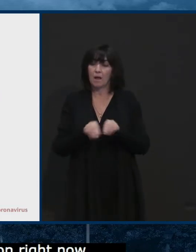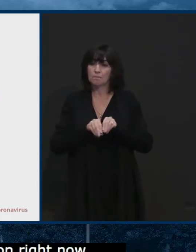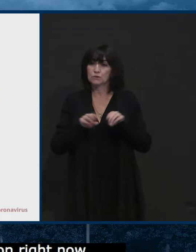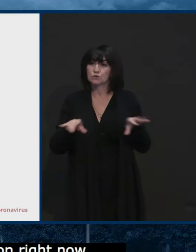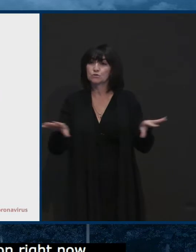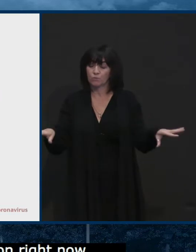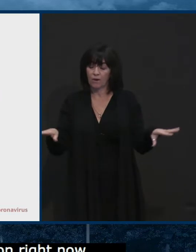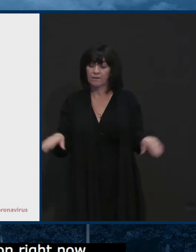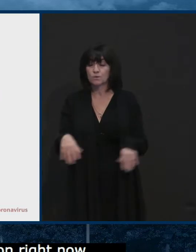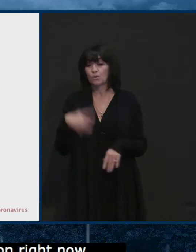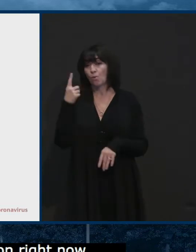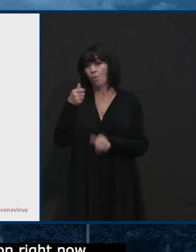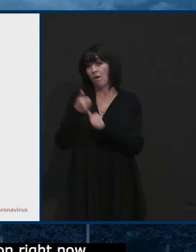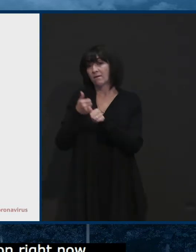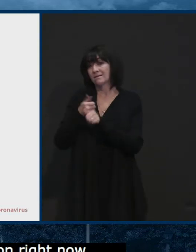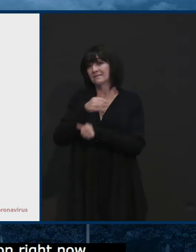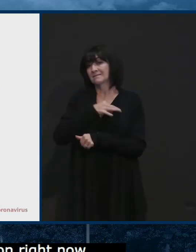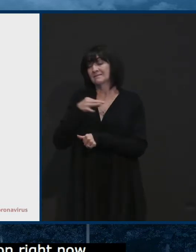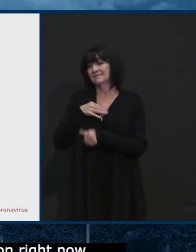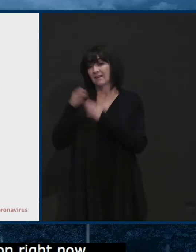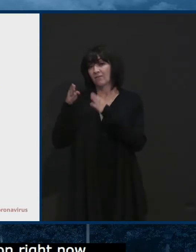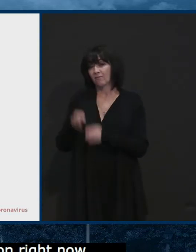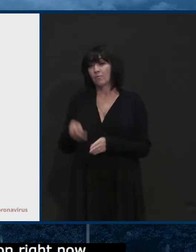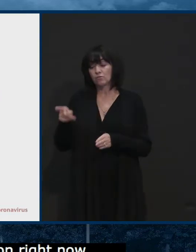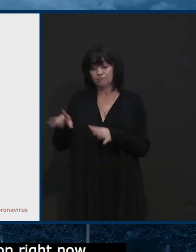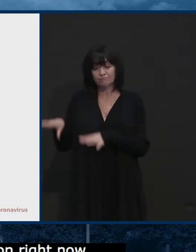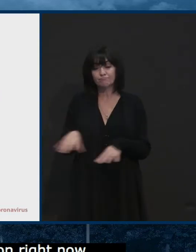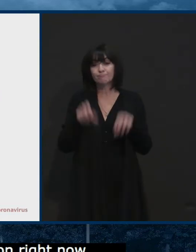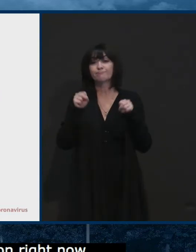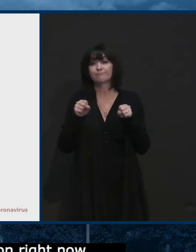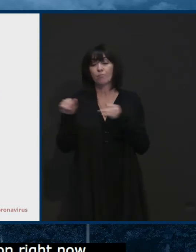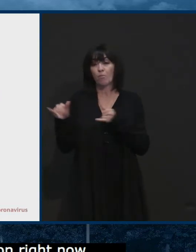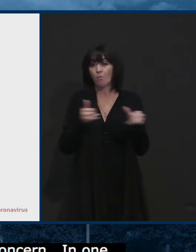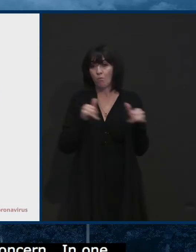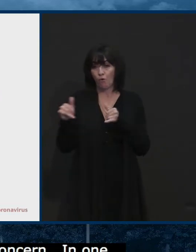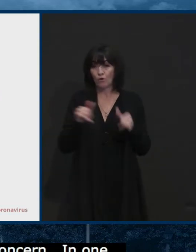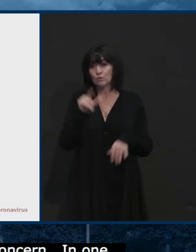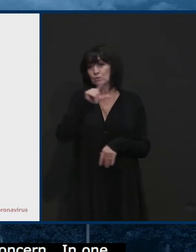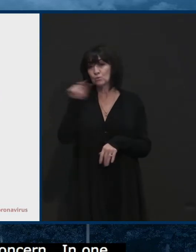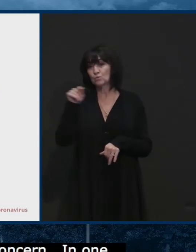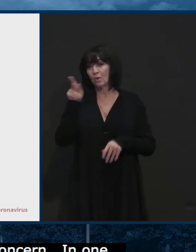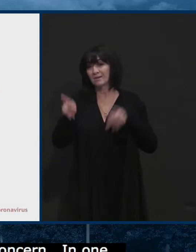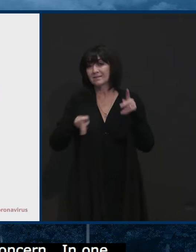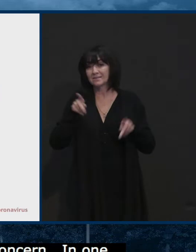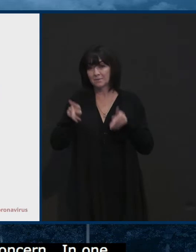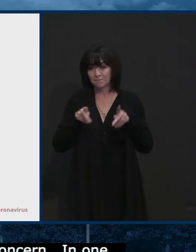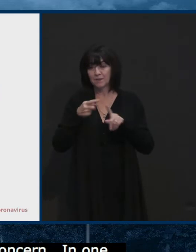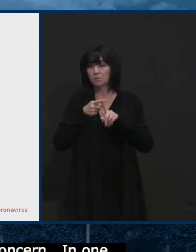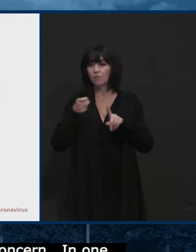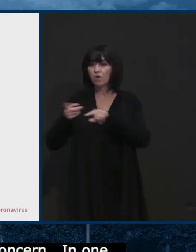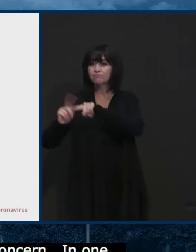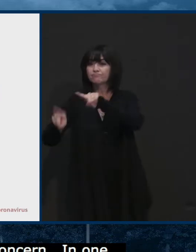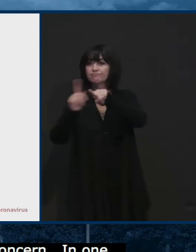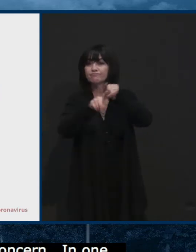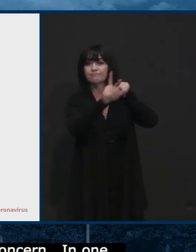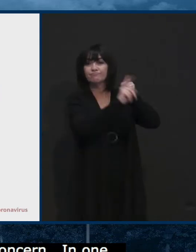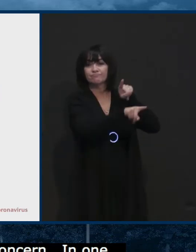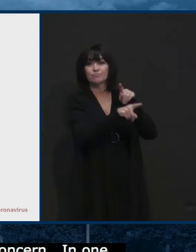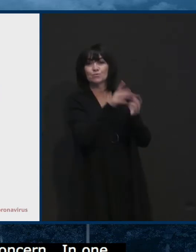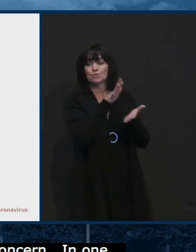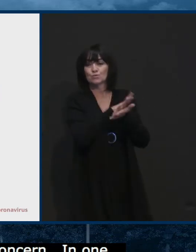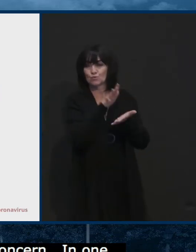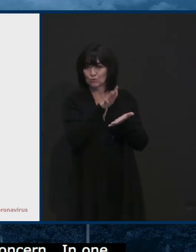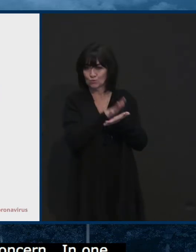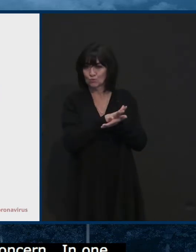hosted a party of about 20 individuals, and there were individuals from multiple schools, staff members from multiple